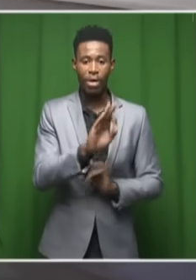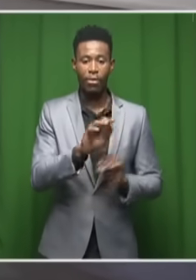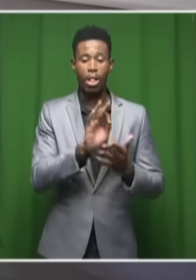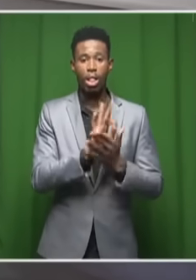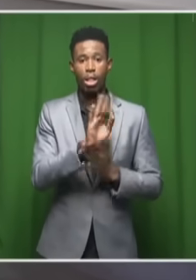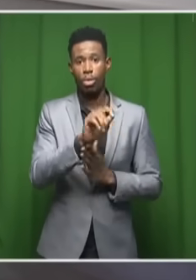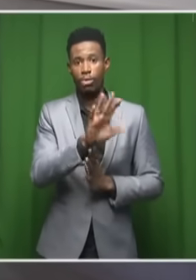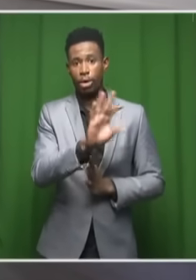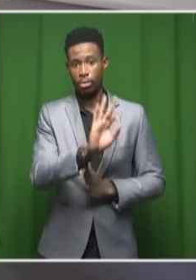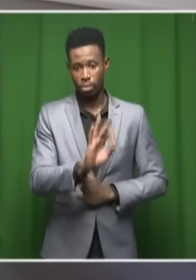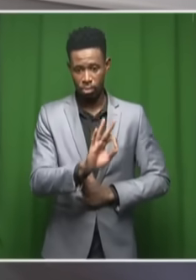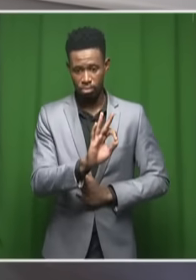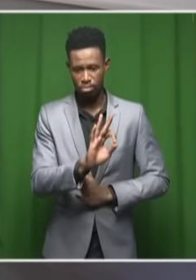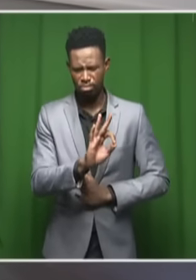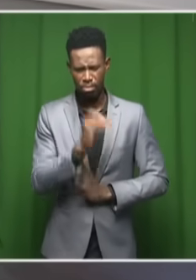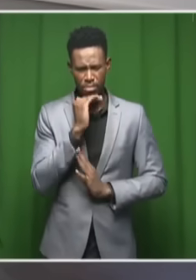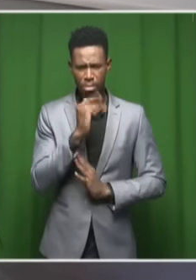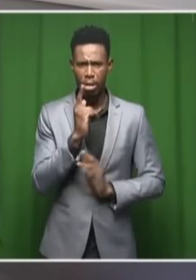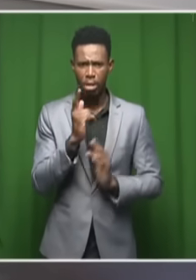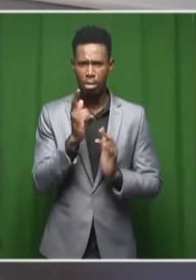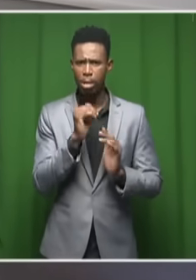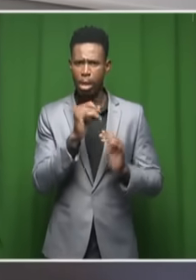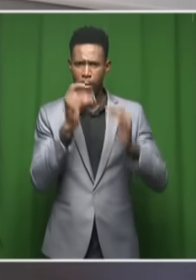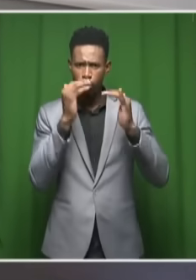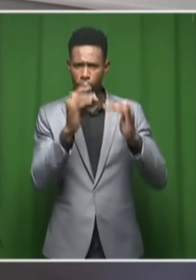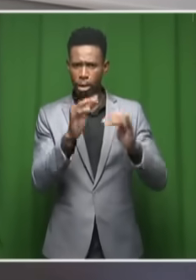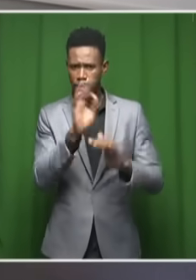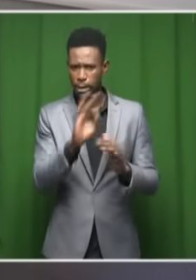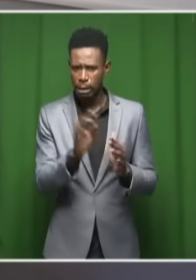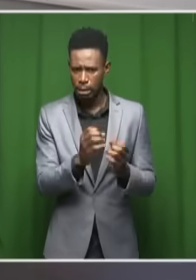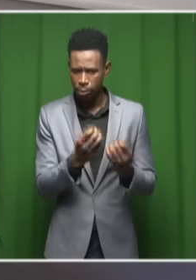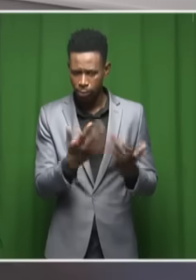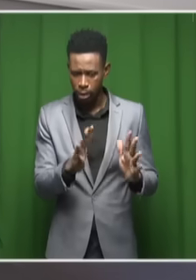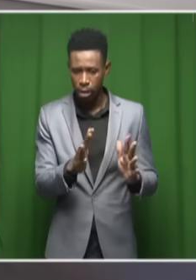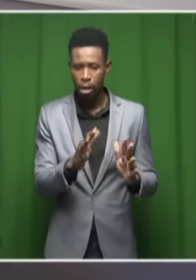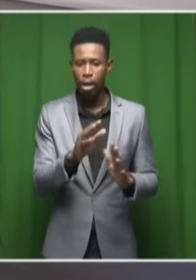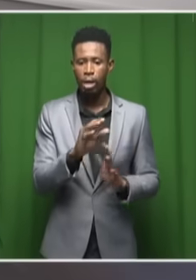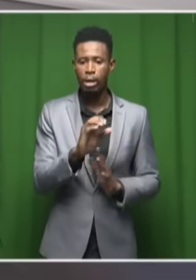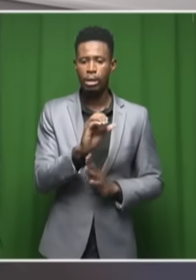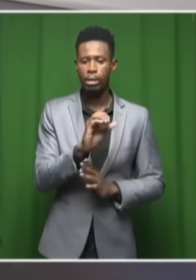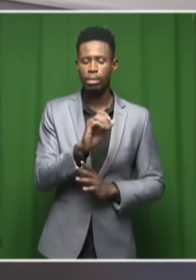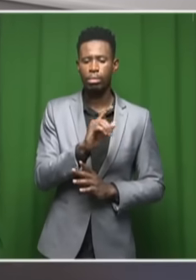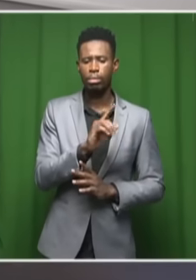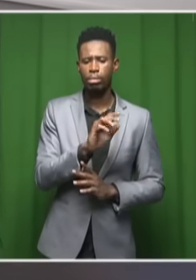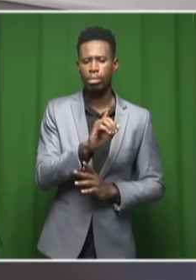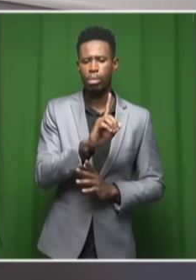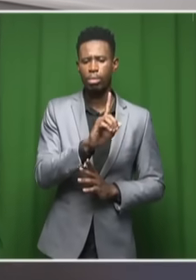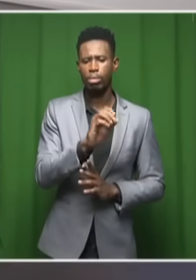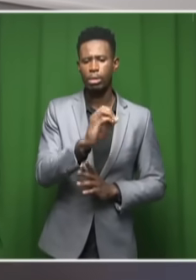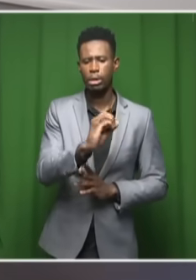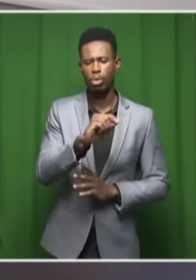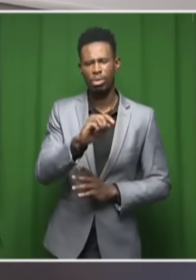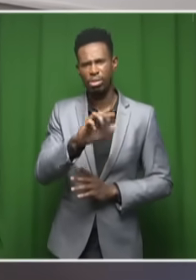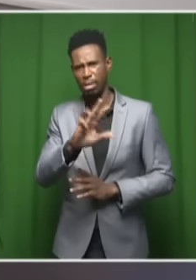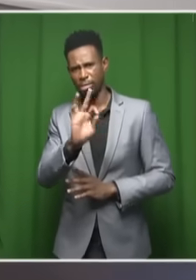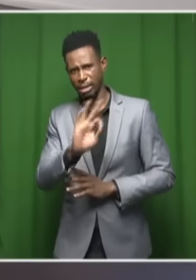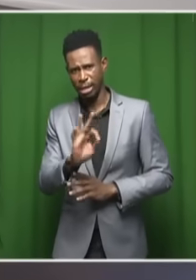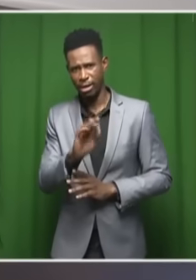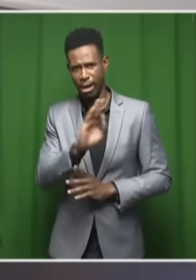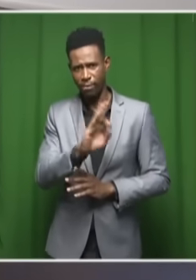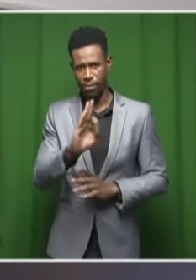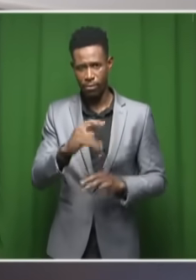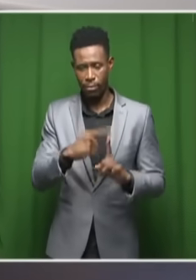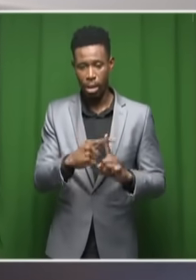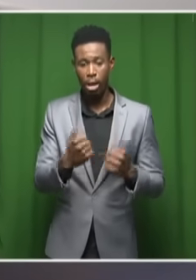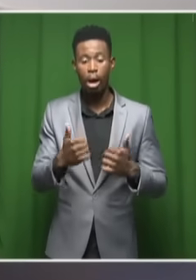the projected percentages, and then obviously 3.0% for the Freedom Front Plus. Let's move into